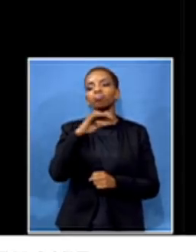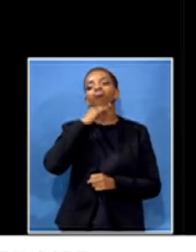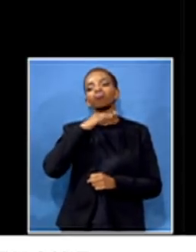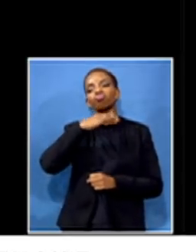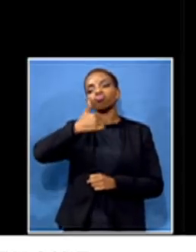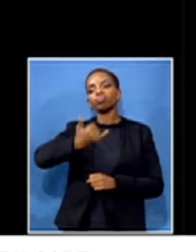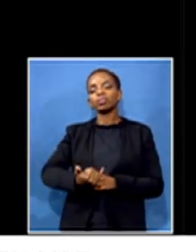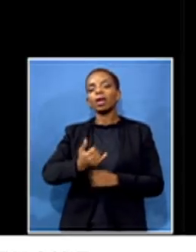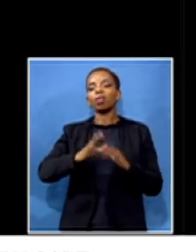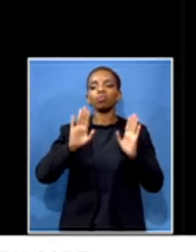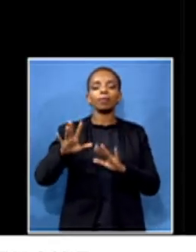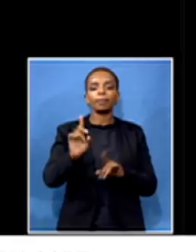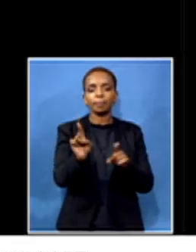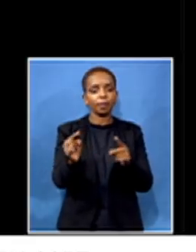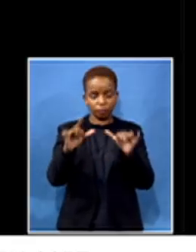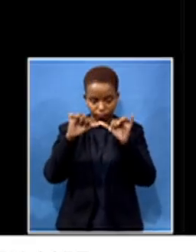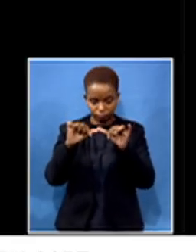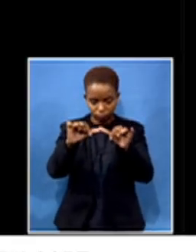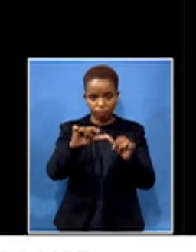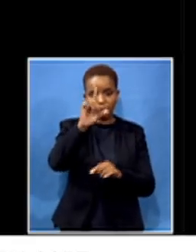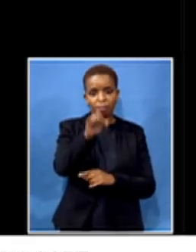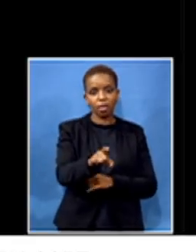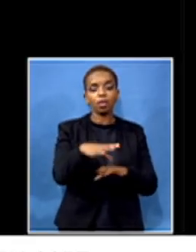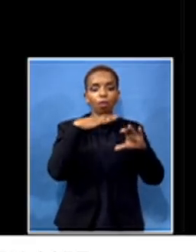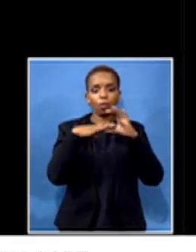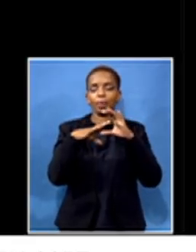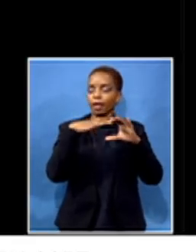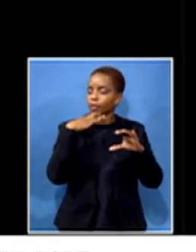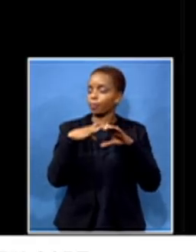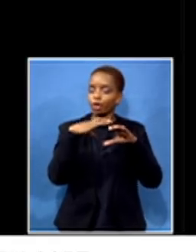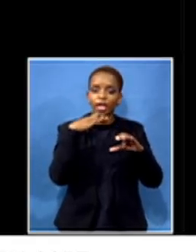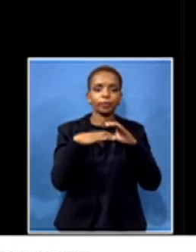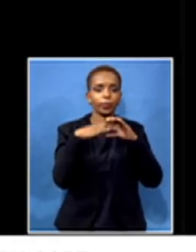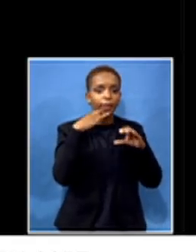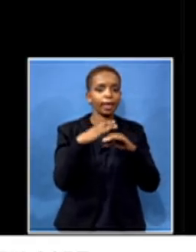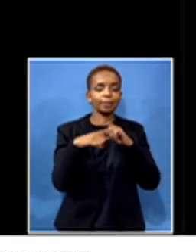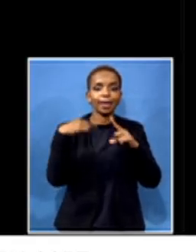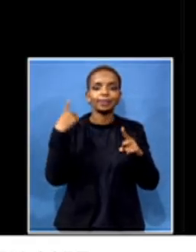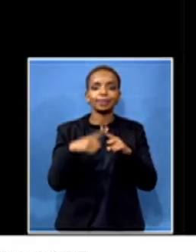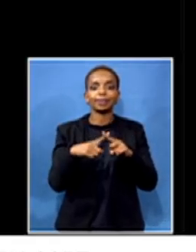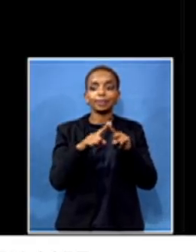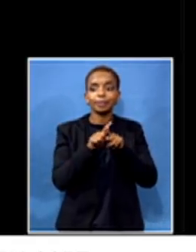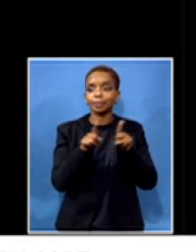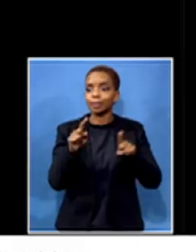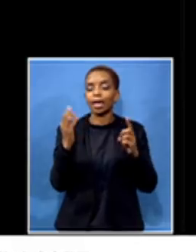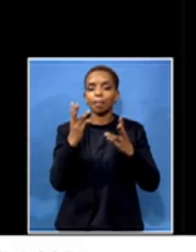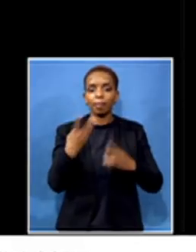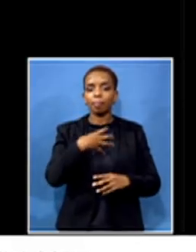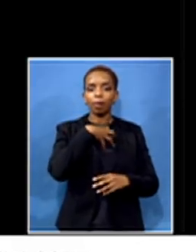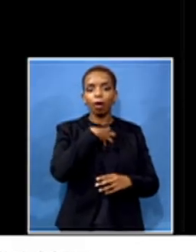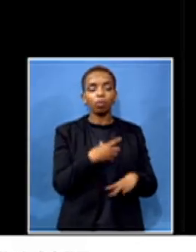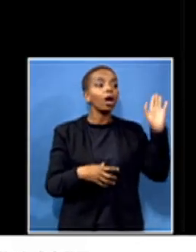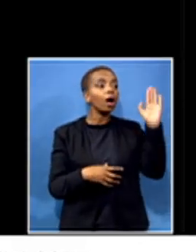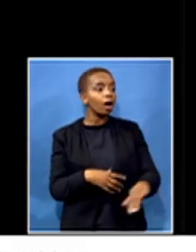that aspect of communication. We have to communicate until everybody on their own can share this with their neighbors, with their friends,